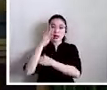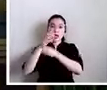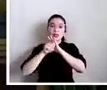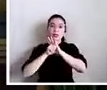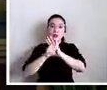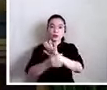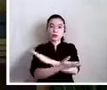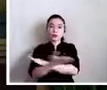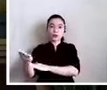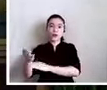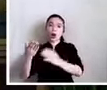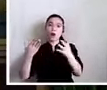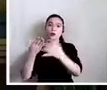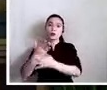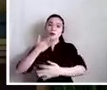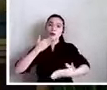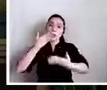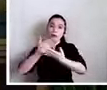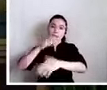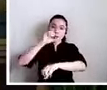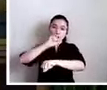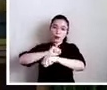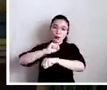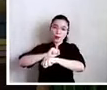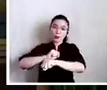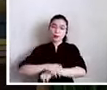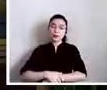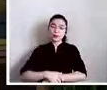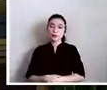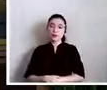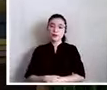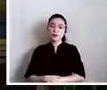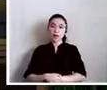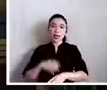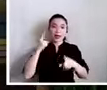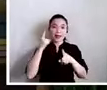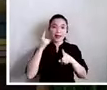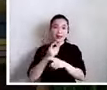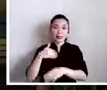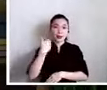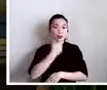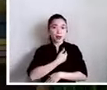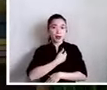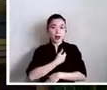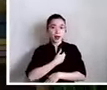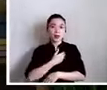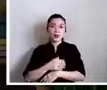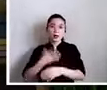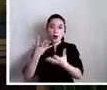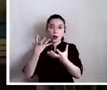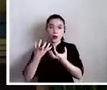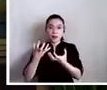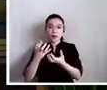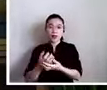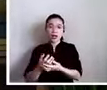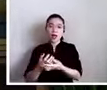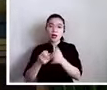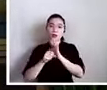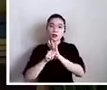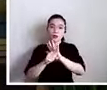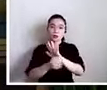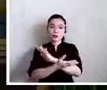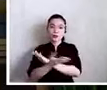buhat. And indeed, kita nagtinguha sa mga gagmayng pamaagi og lakang nga mahimo nato kining